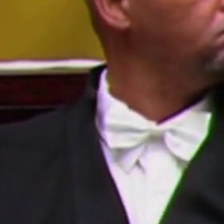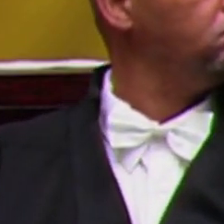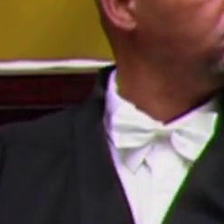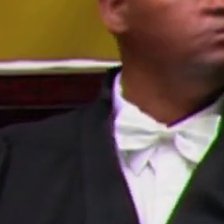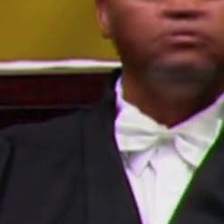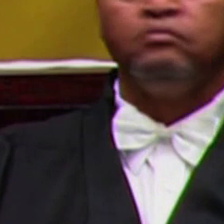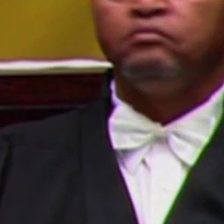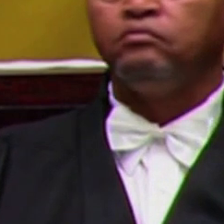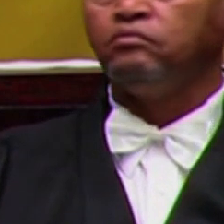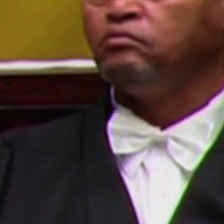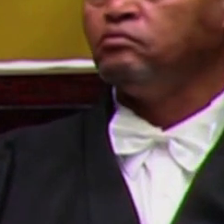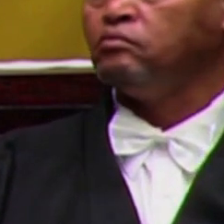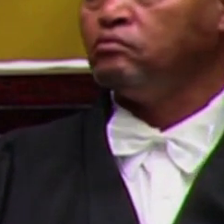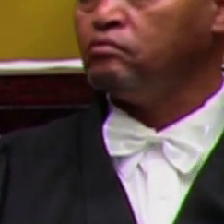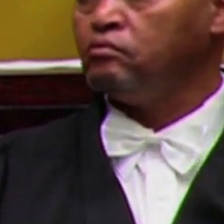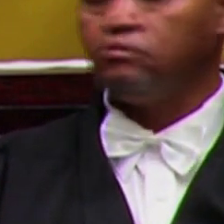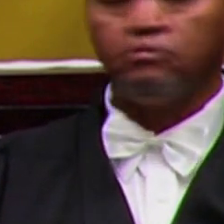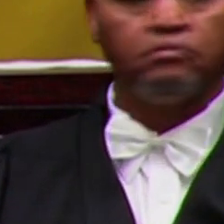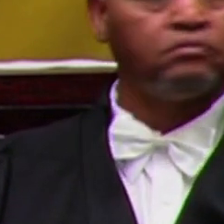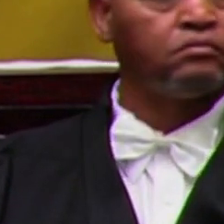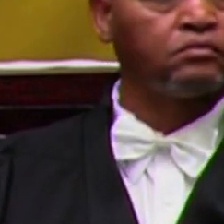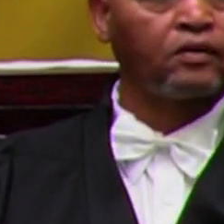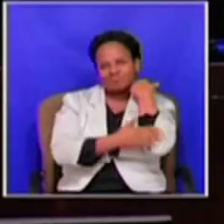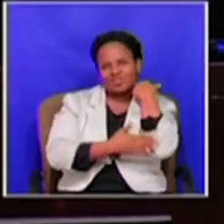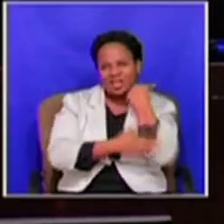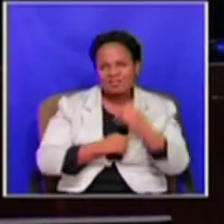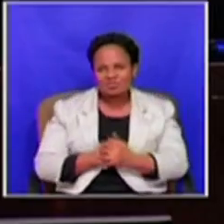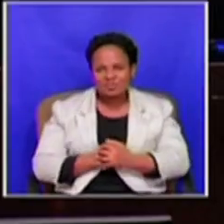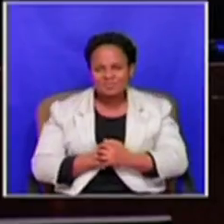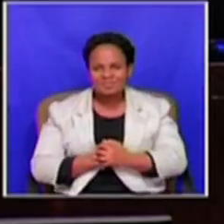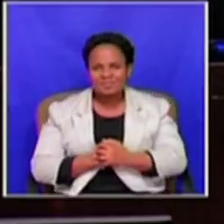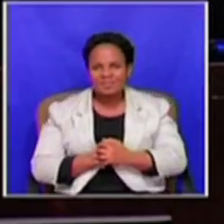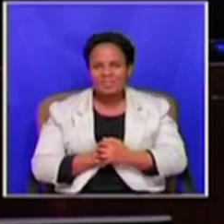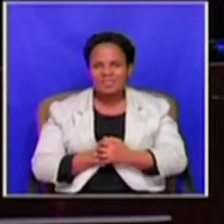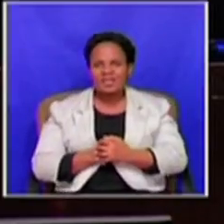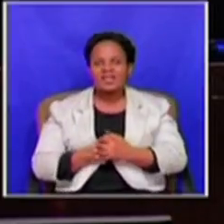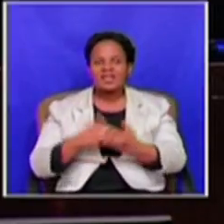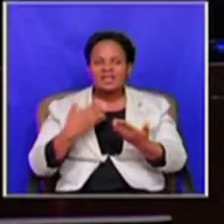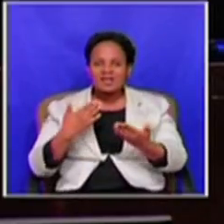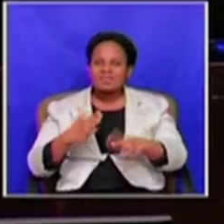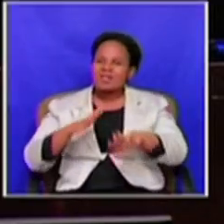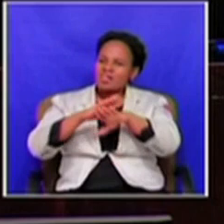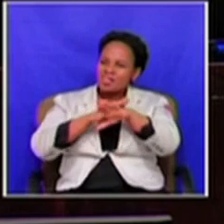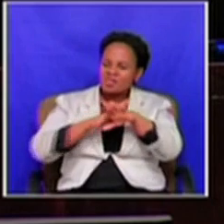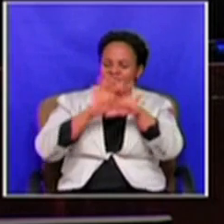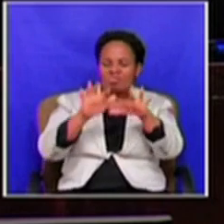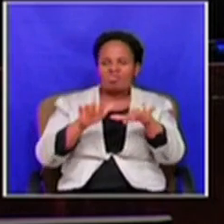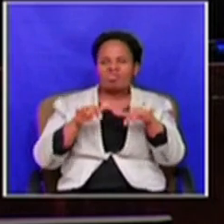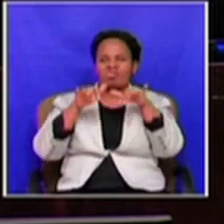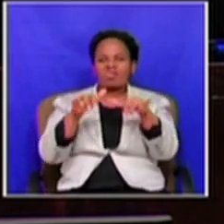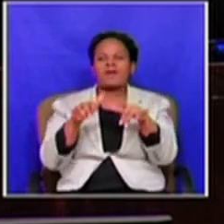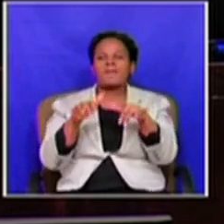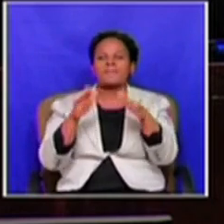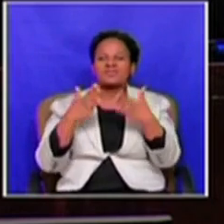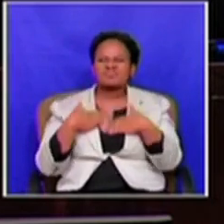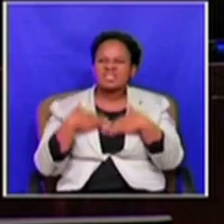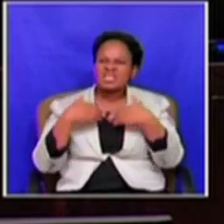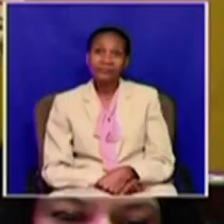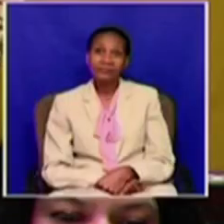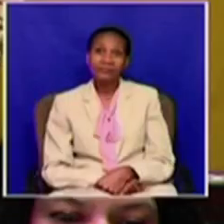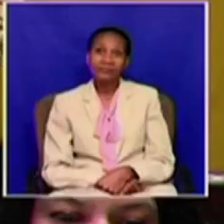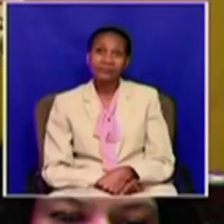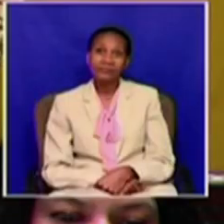So the programs, in my view, needs to address those aspects. Aspects of inequality, we've seen it through